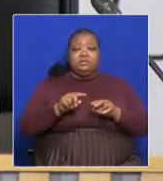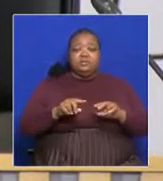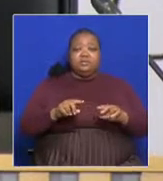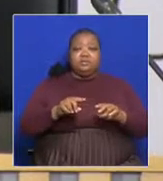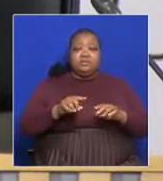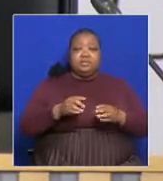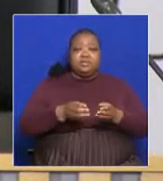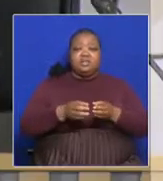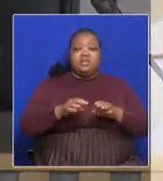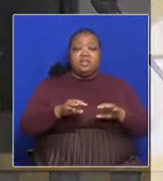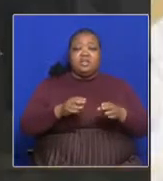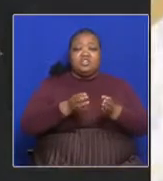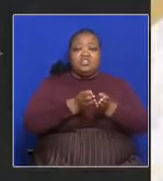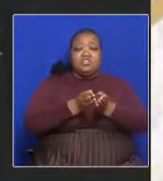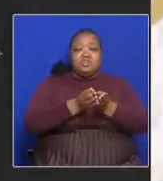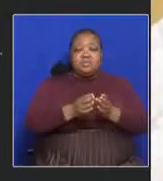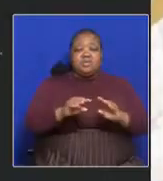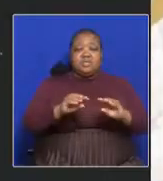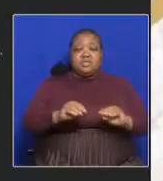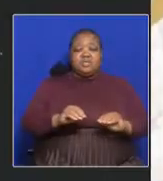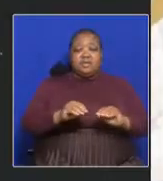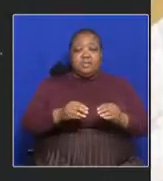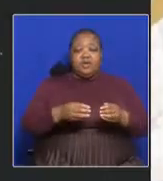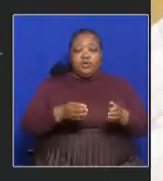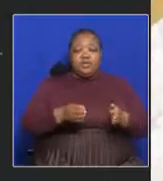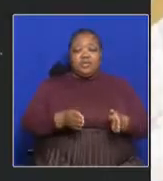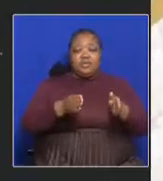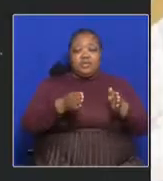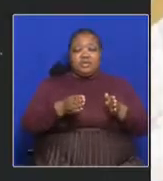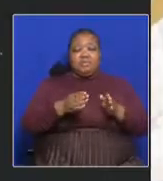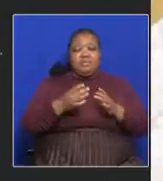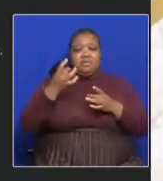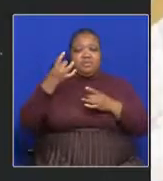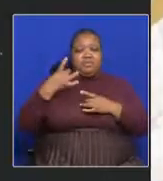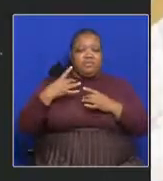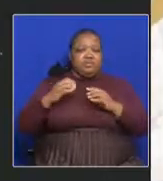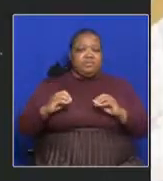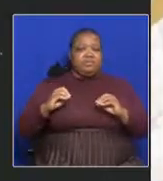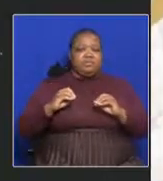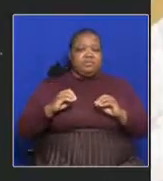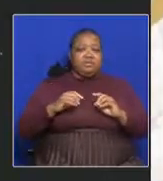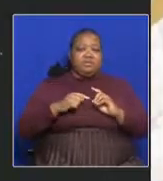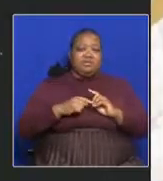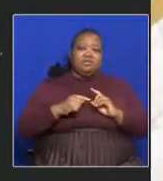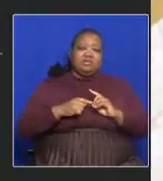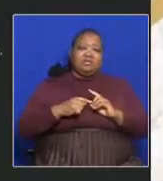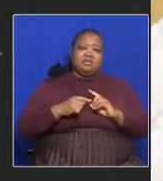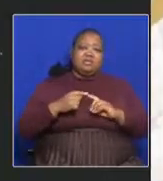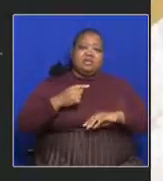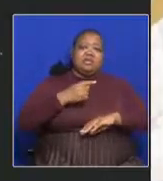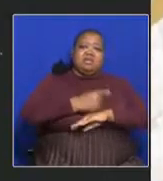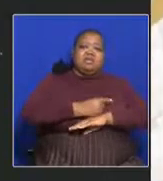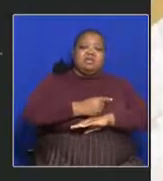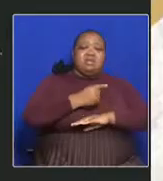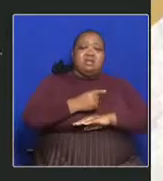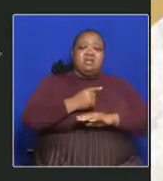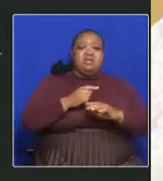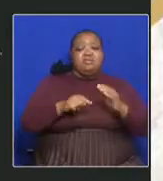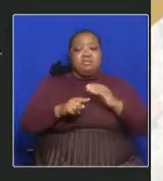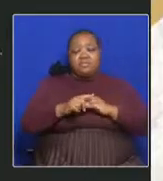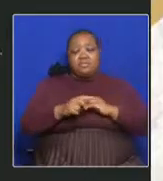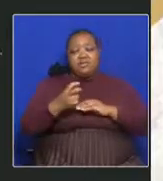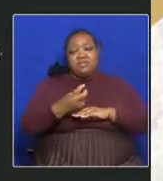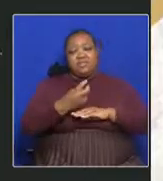client container is being detained. So he's talking about the actual day of our search of that container, the 22nd of